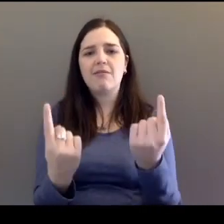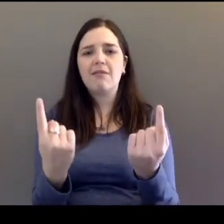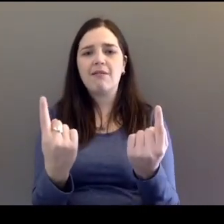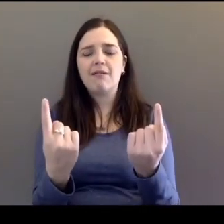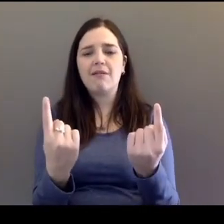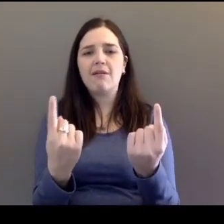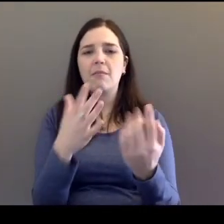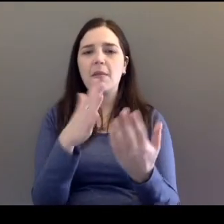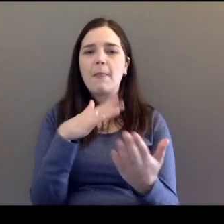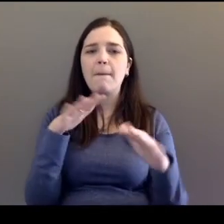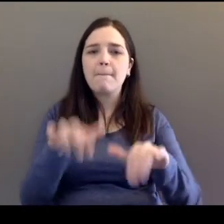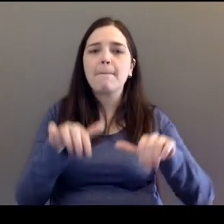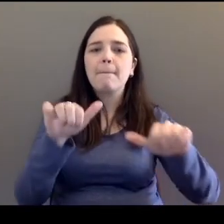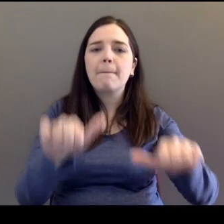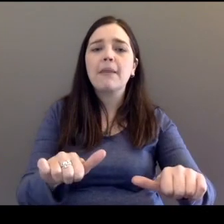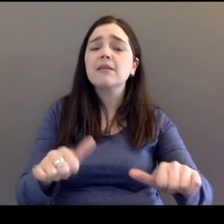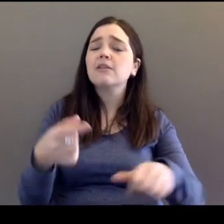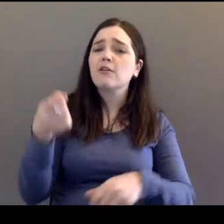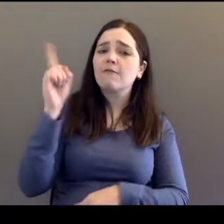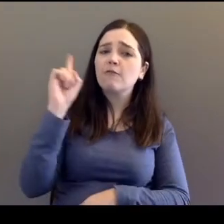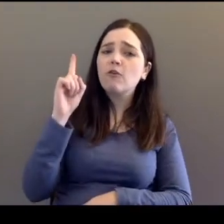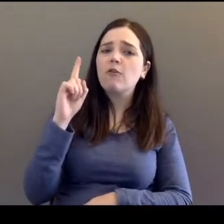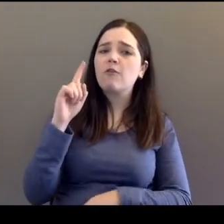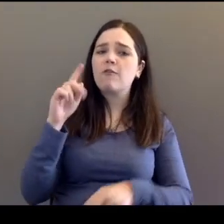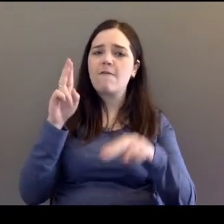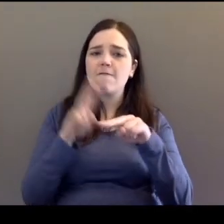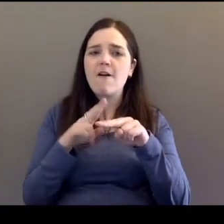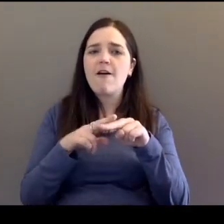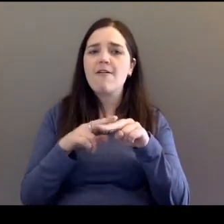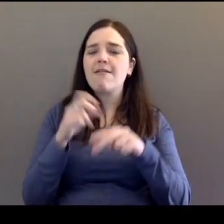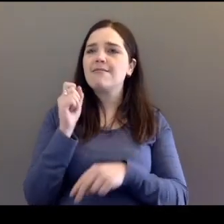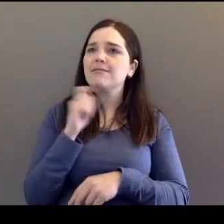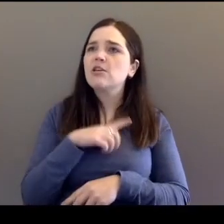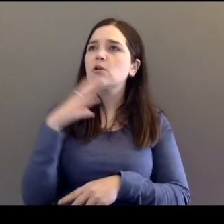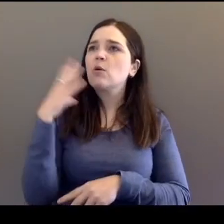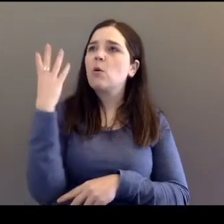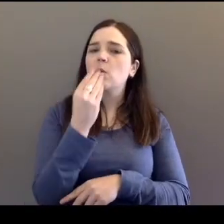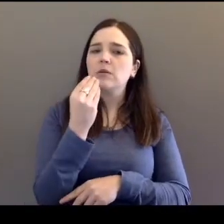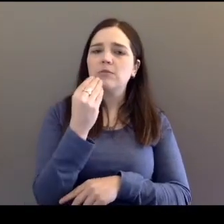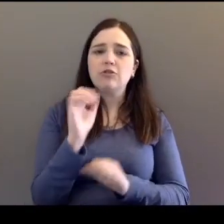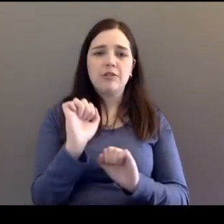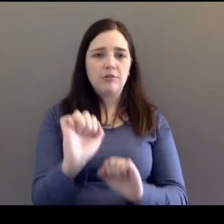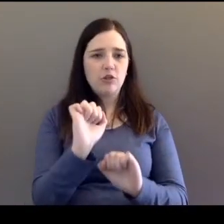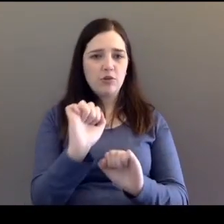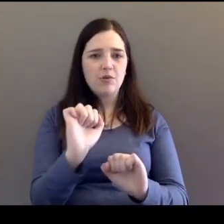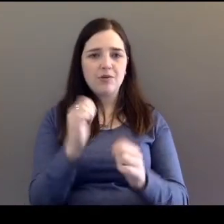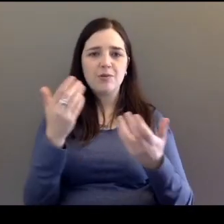the blessing of God Almighty, the Father, the Son, and the Holy Spirit be yours.